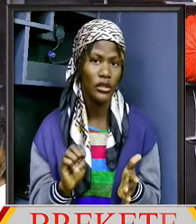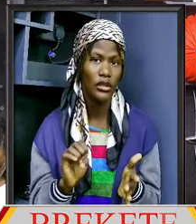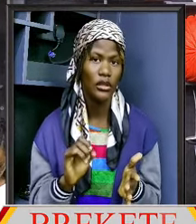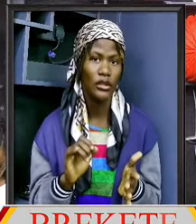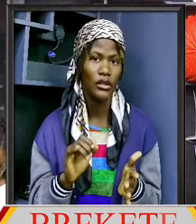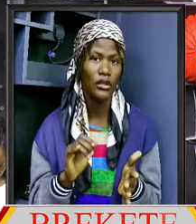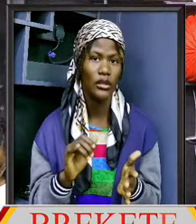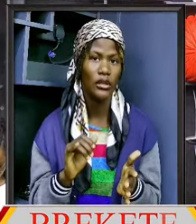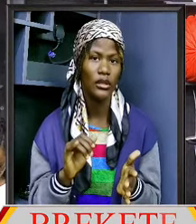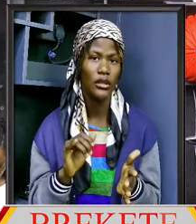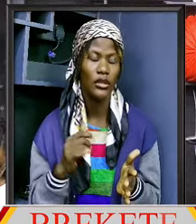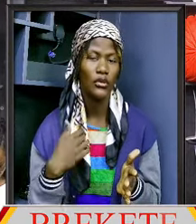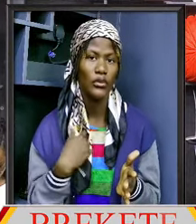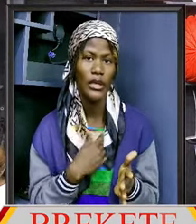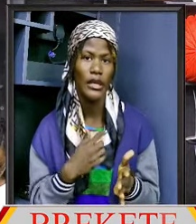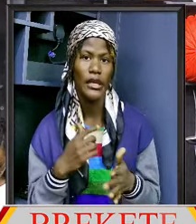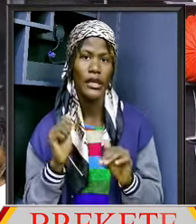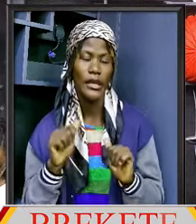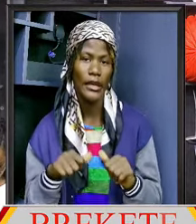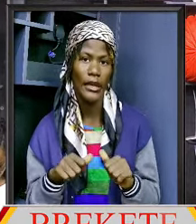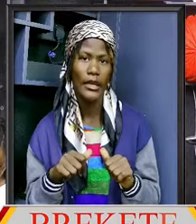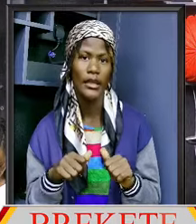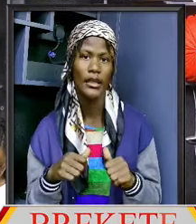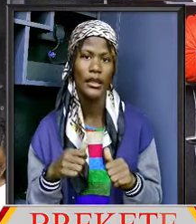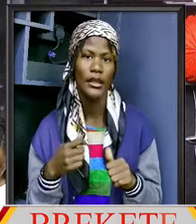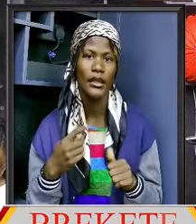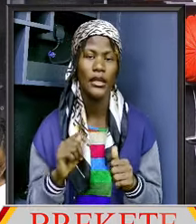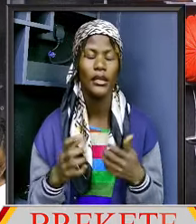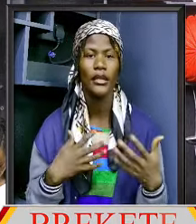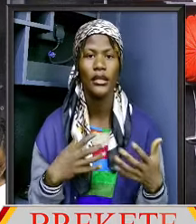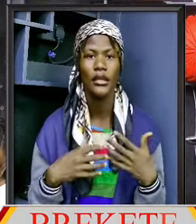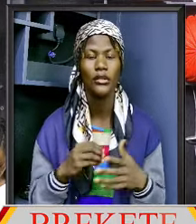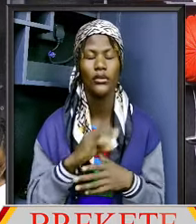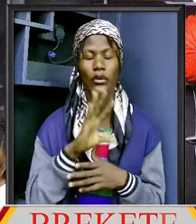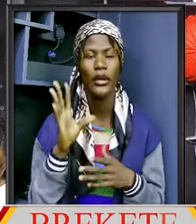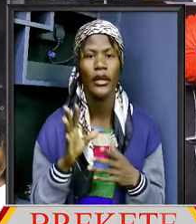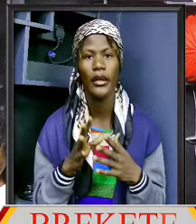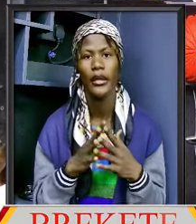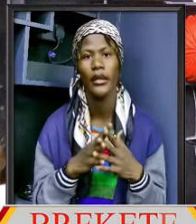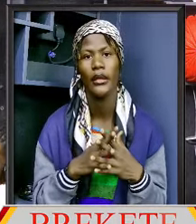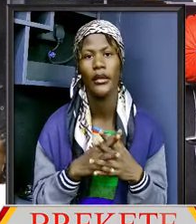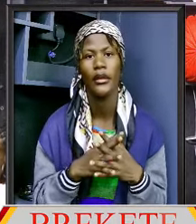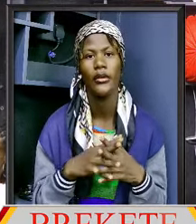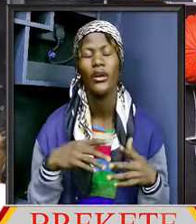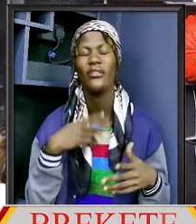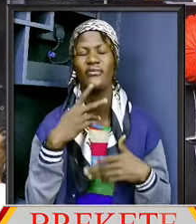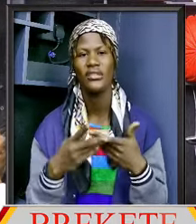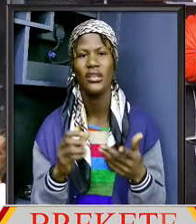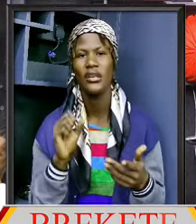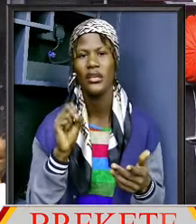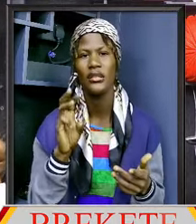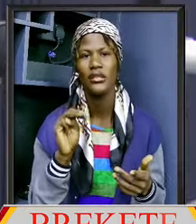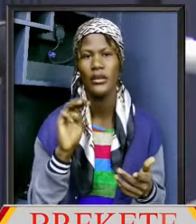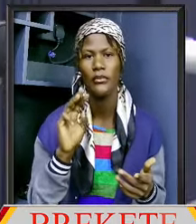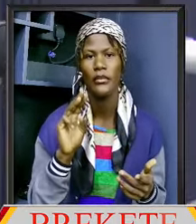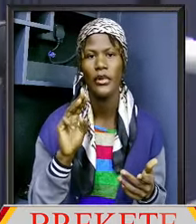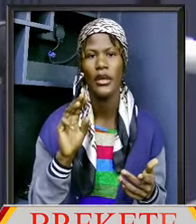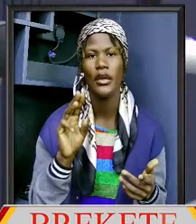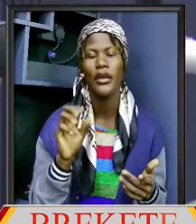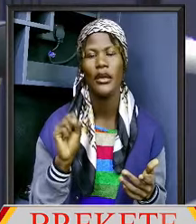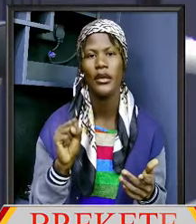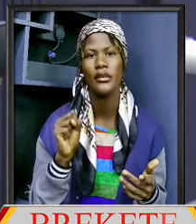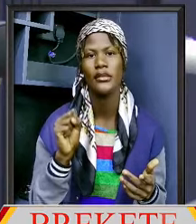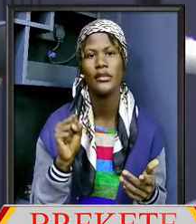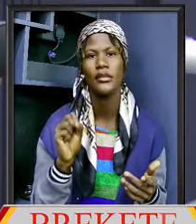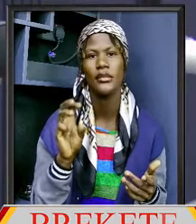air. Now our last resort be that. So we don't call, we don't send SMS. So the SMS we will even send go leave with what they call